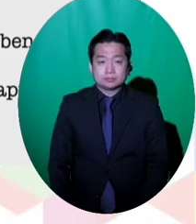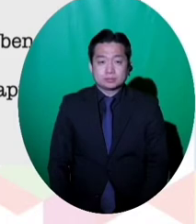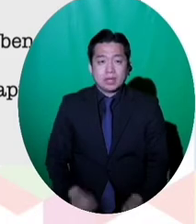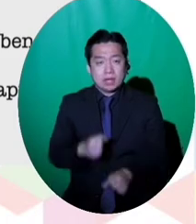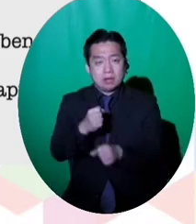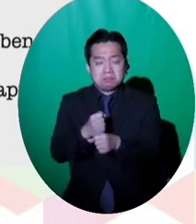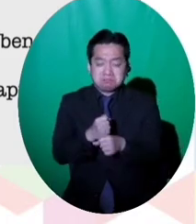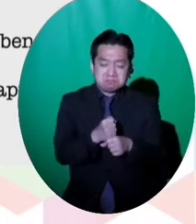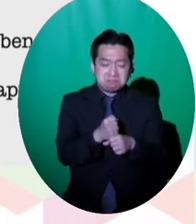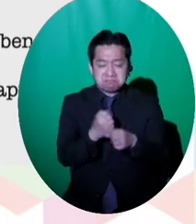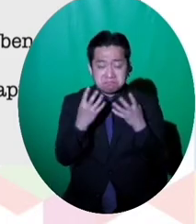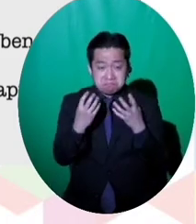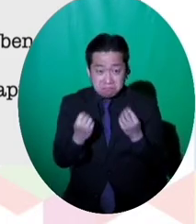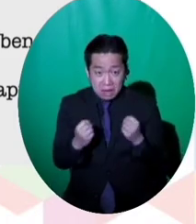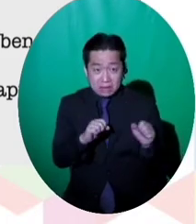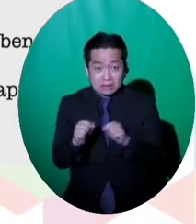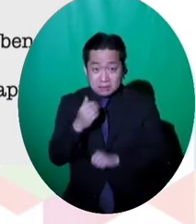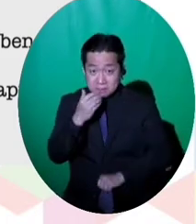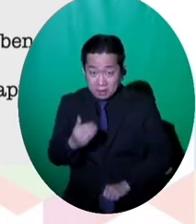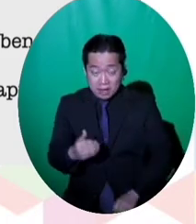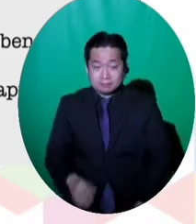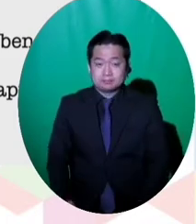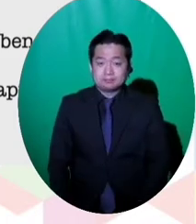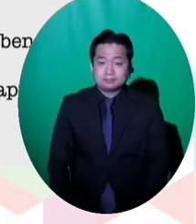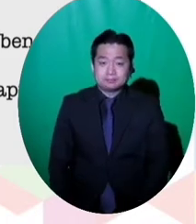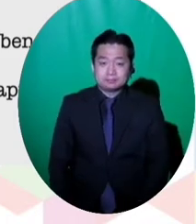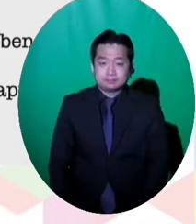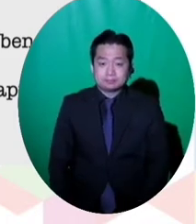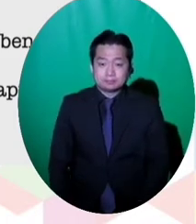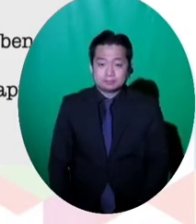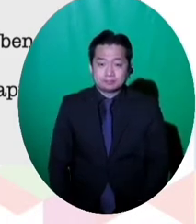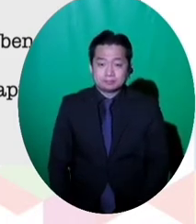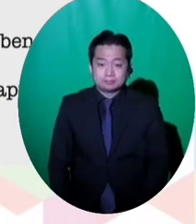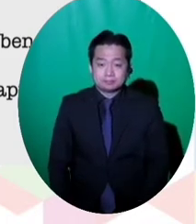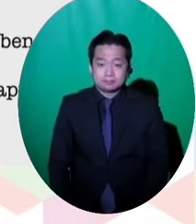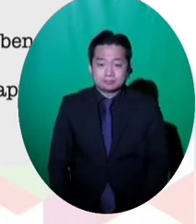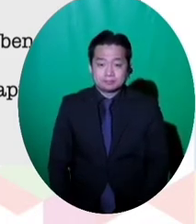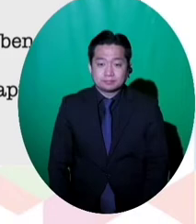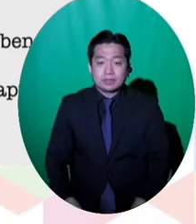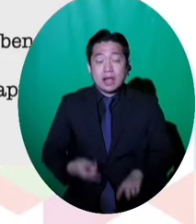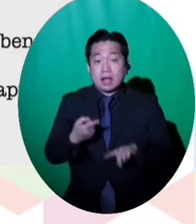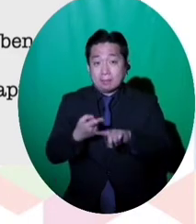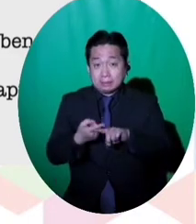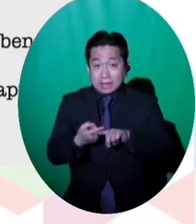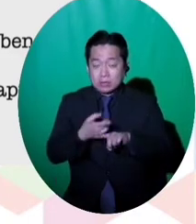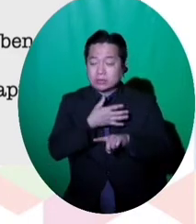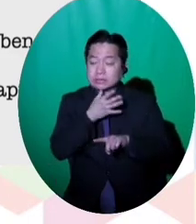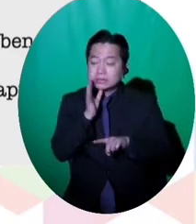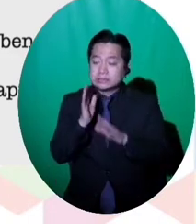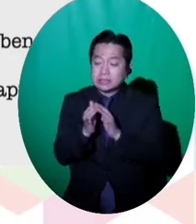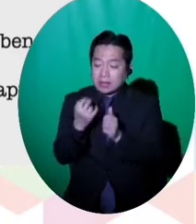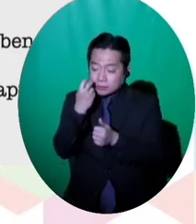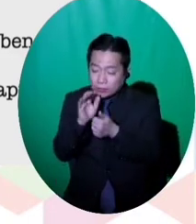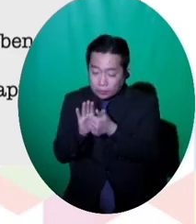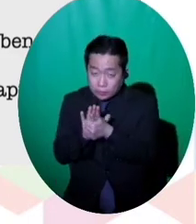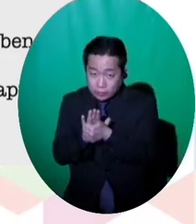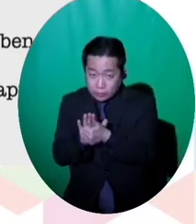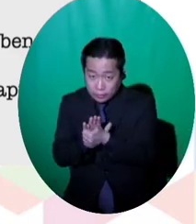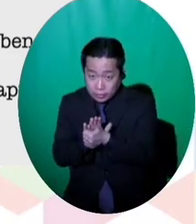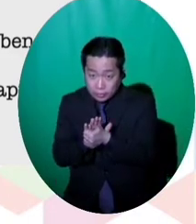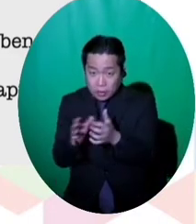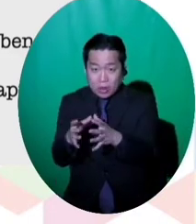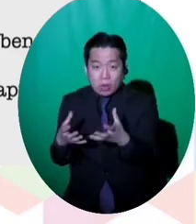members of society in an effective and kind and caring way. And partly because of these